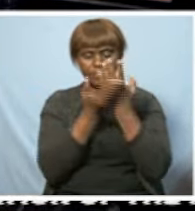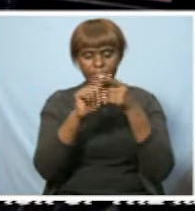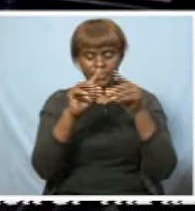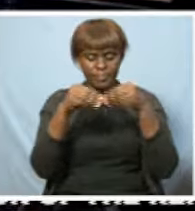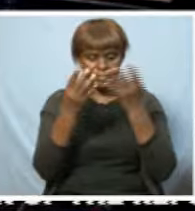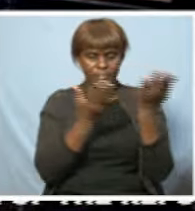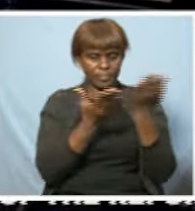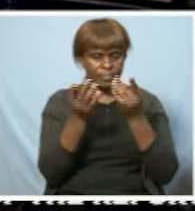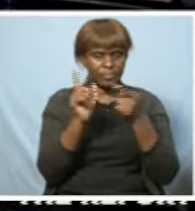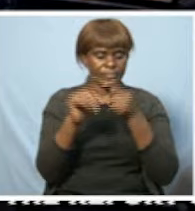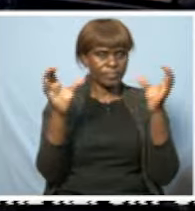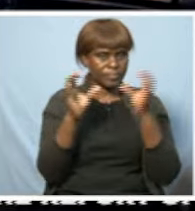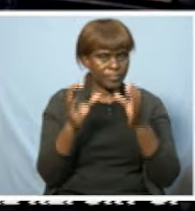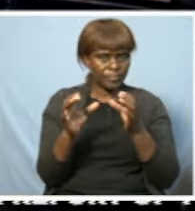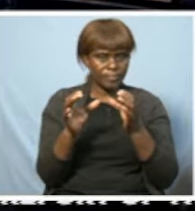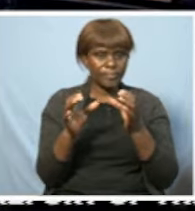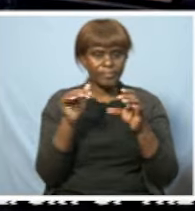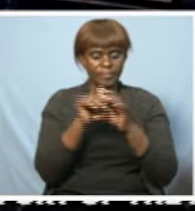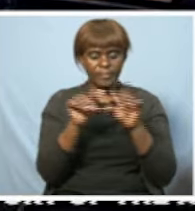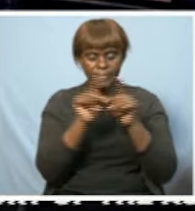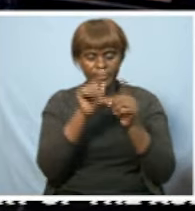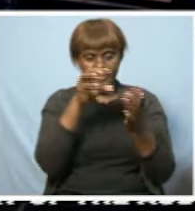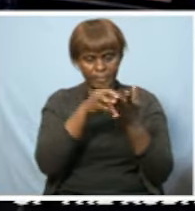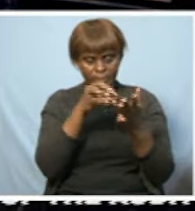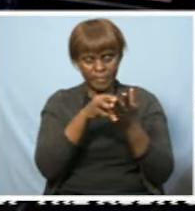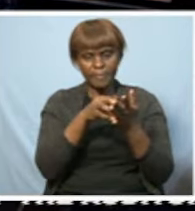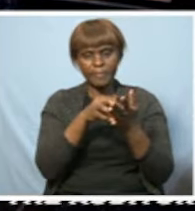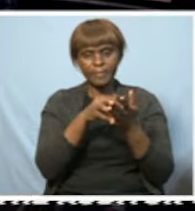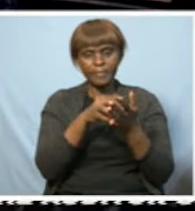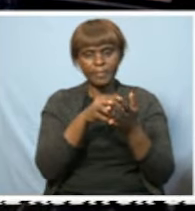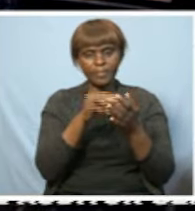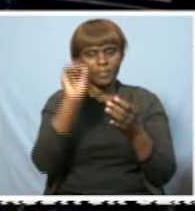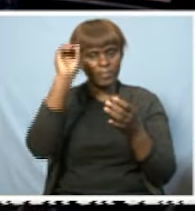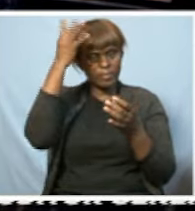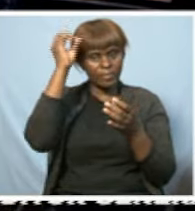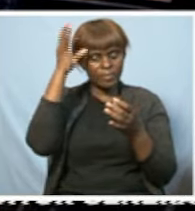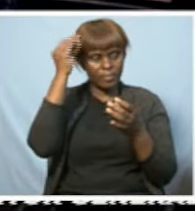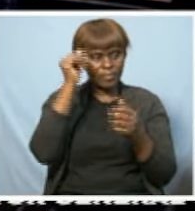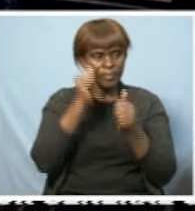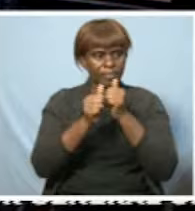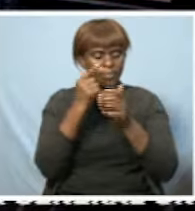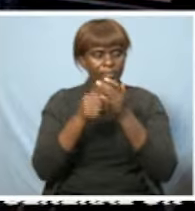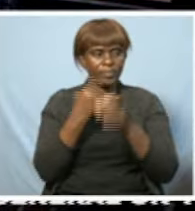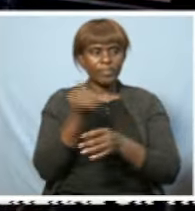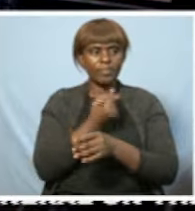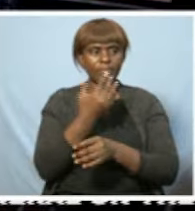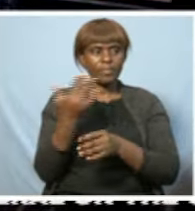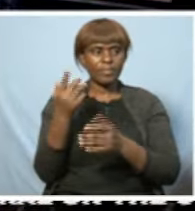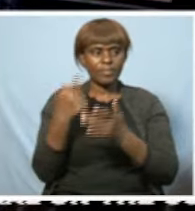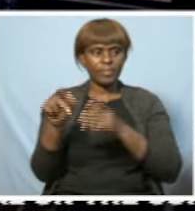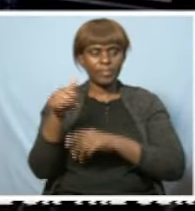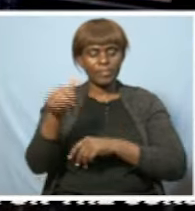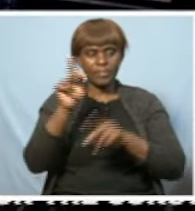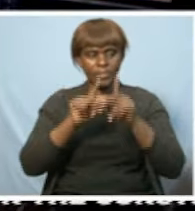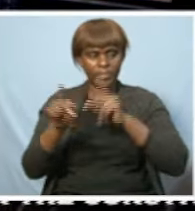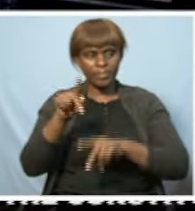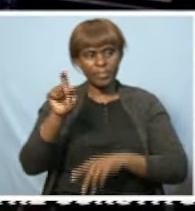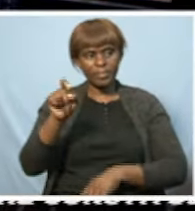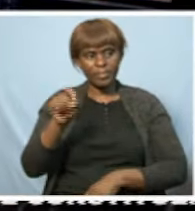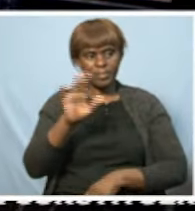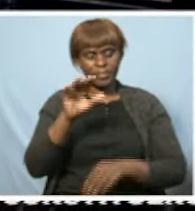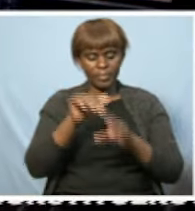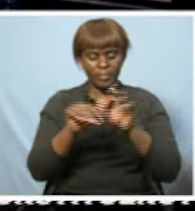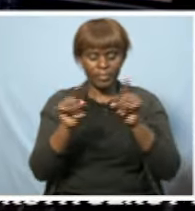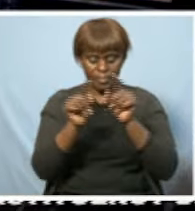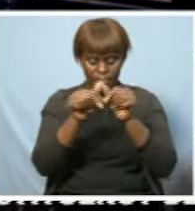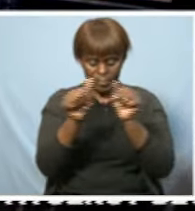to the community, in this case of a drive, of an ambulance, which is the only thing that people need in that area,